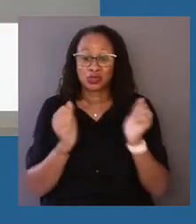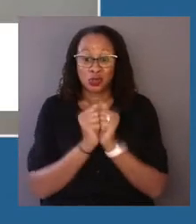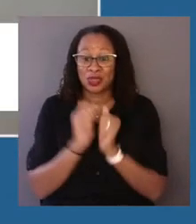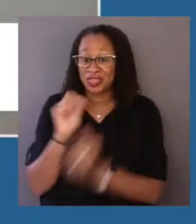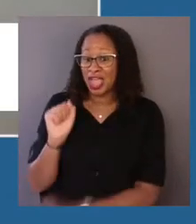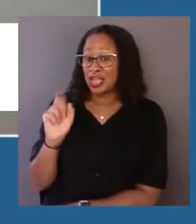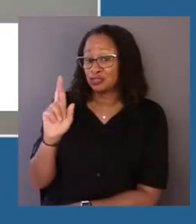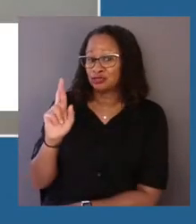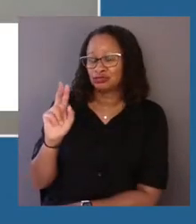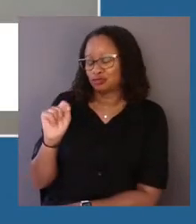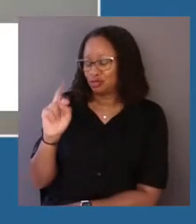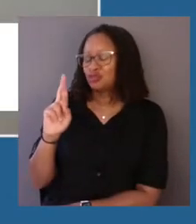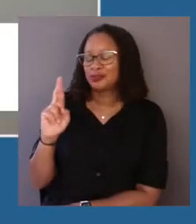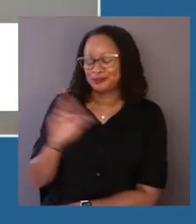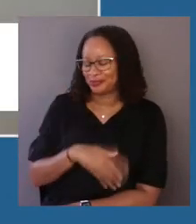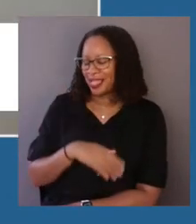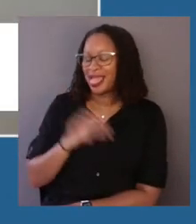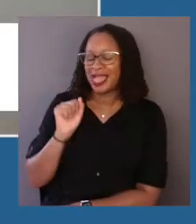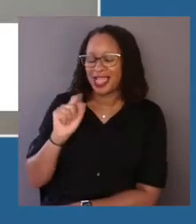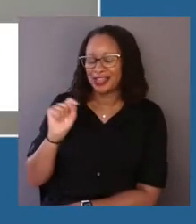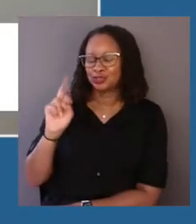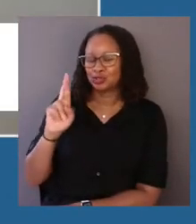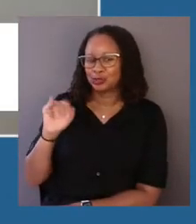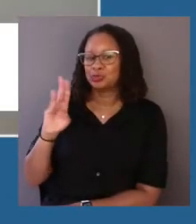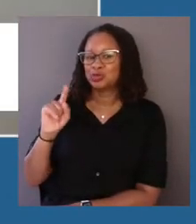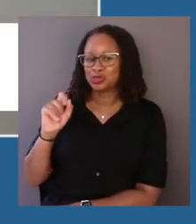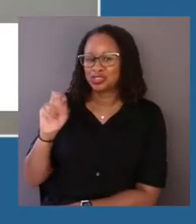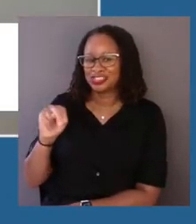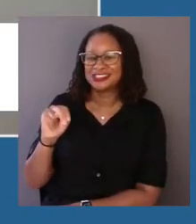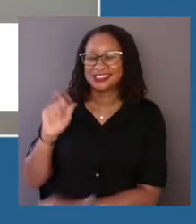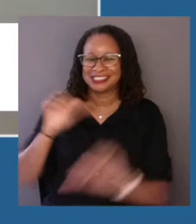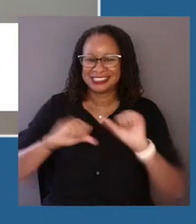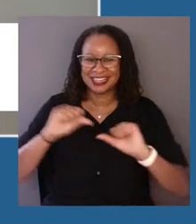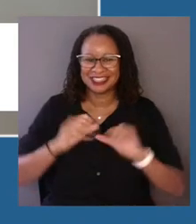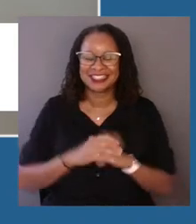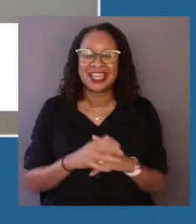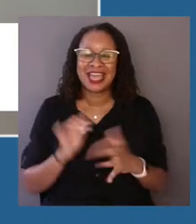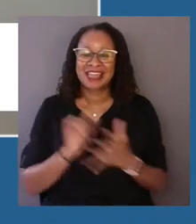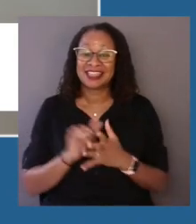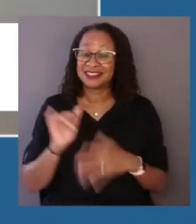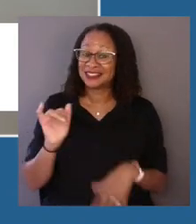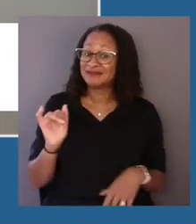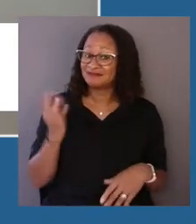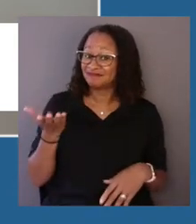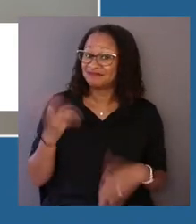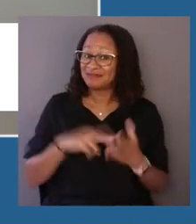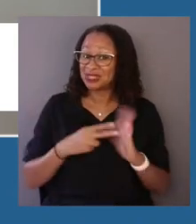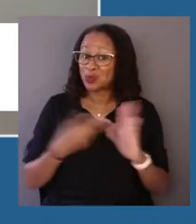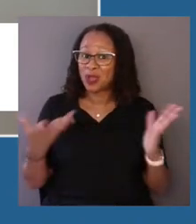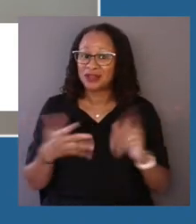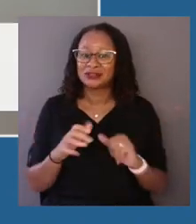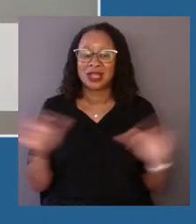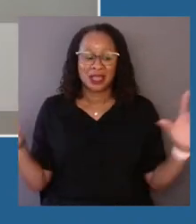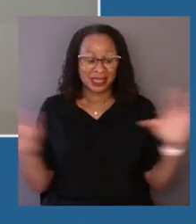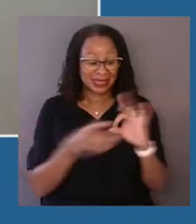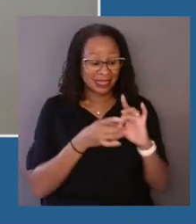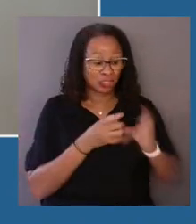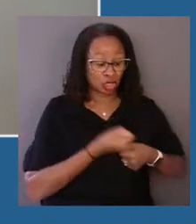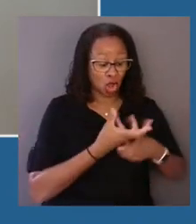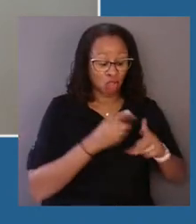science. I think that's a good place to start. Attribution is the science of connecting cause and